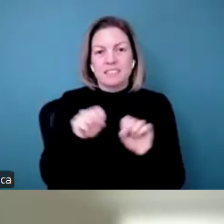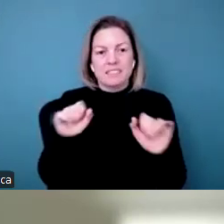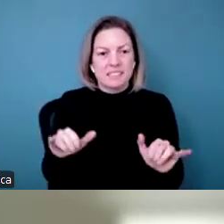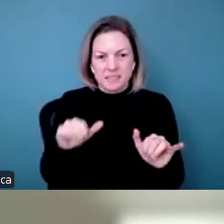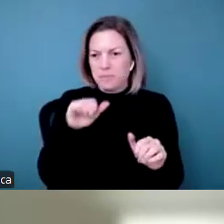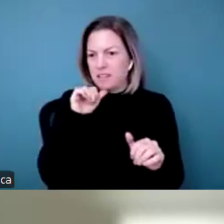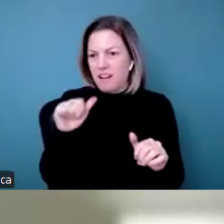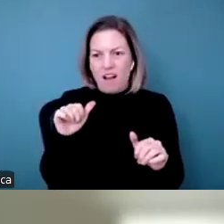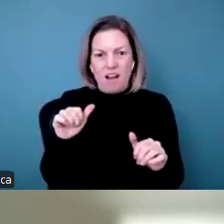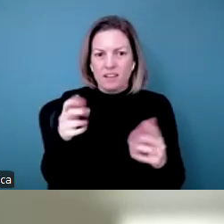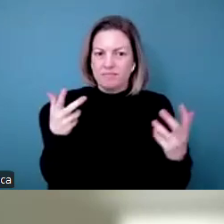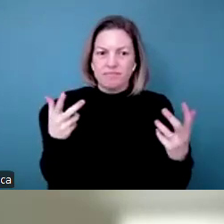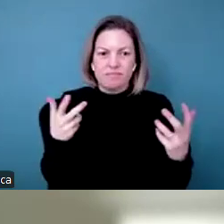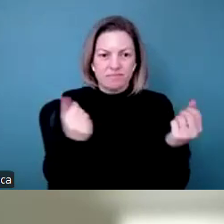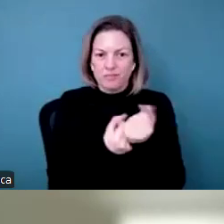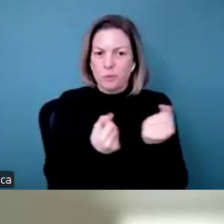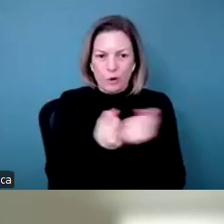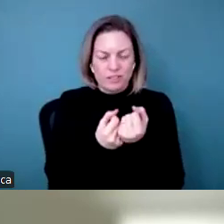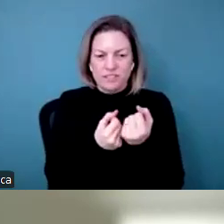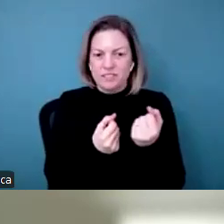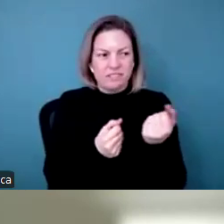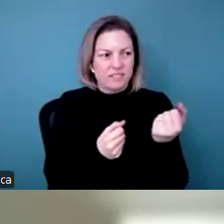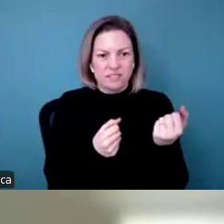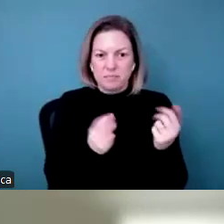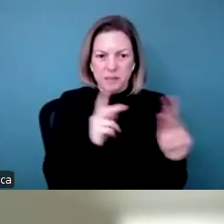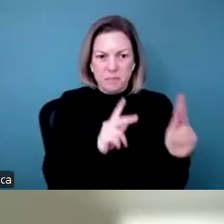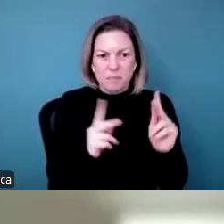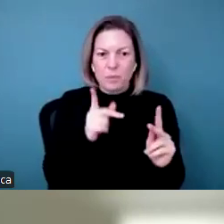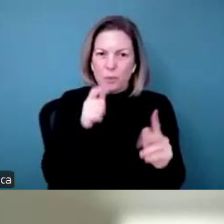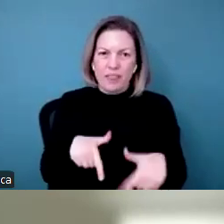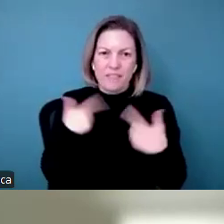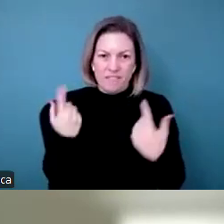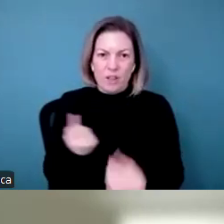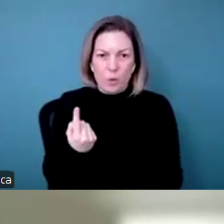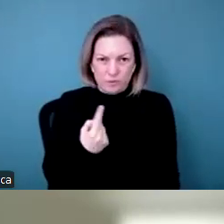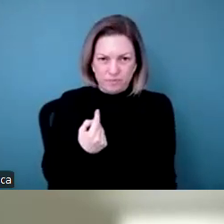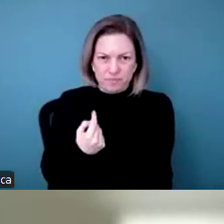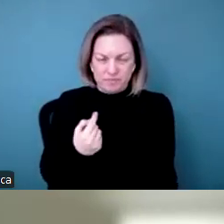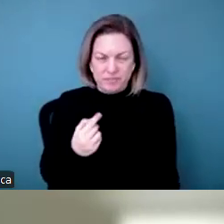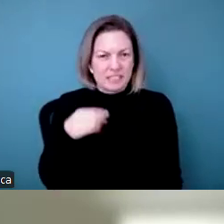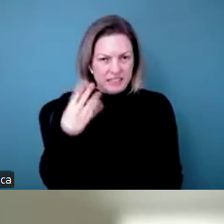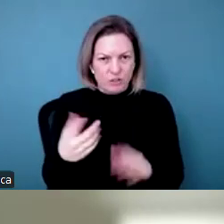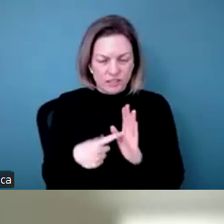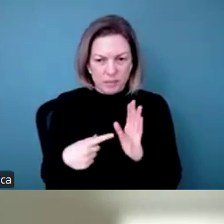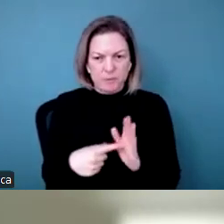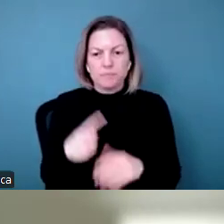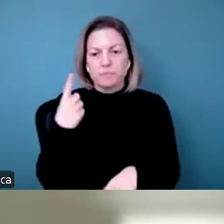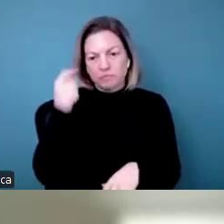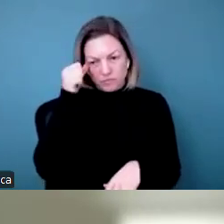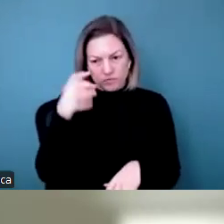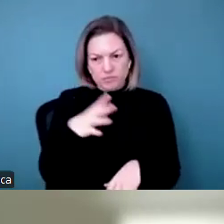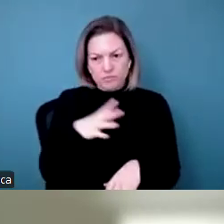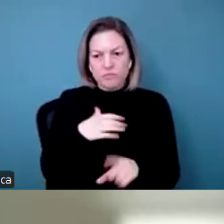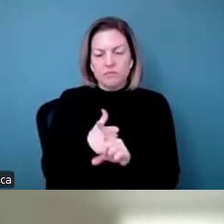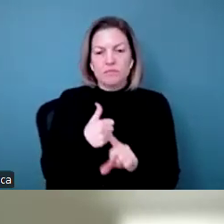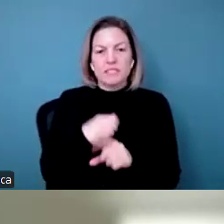up in any way, shape, or form to help people who are living alone. I'll give you one quick example. A gentleman who was an